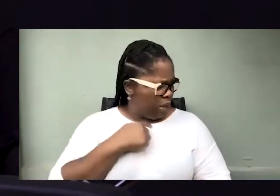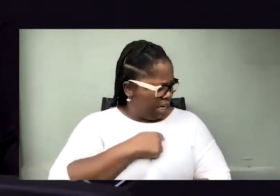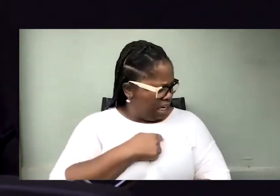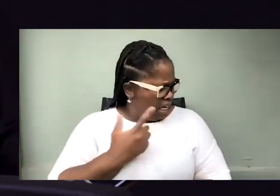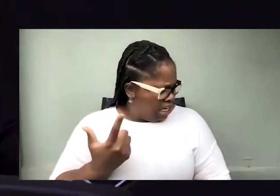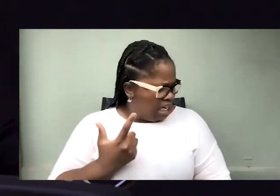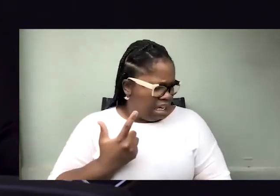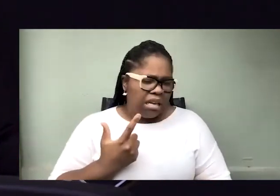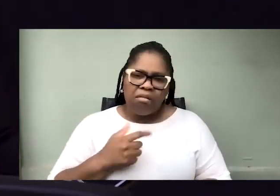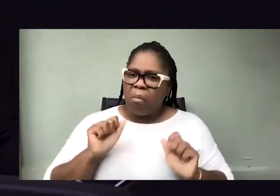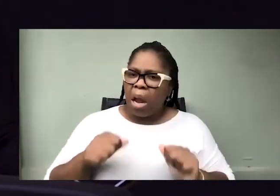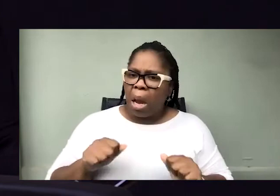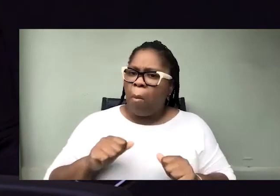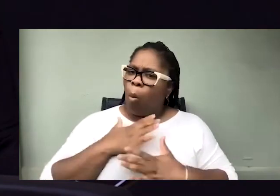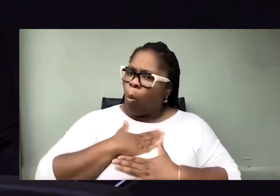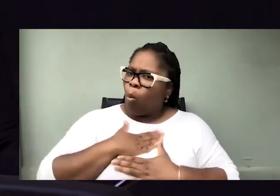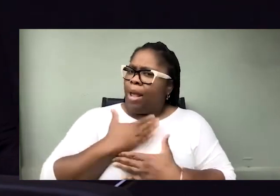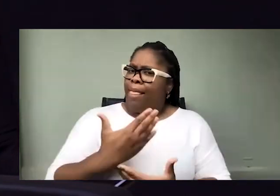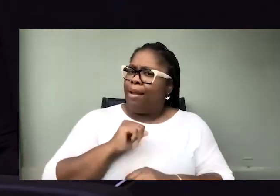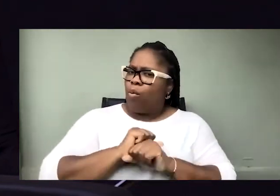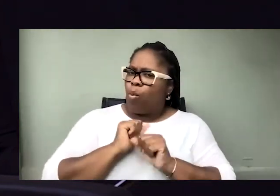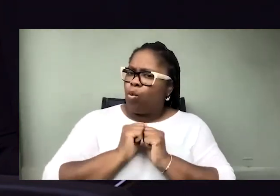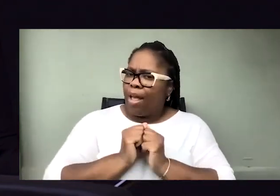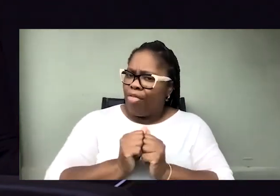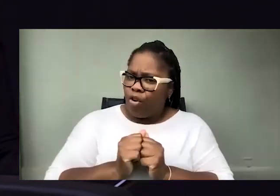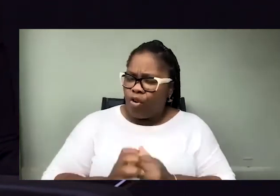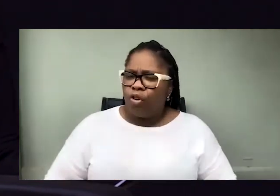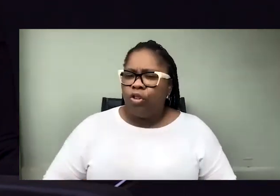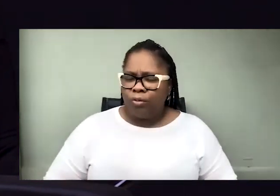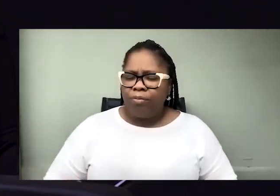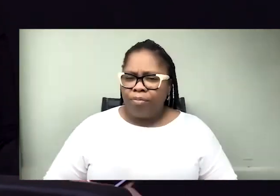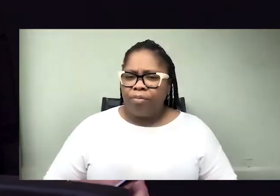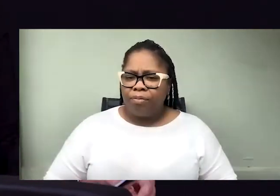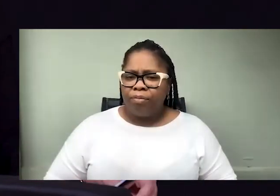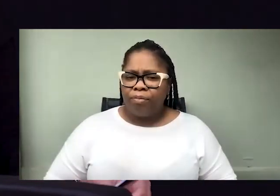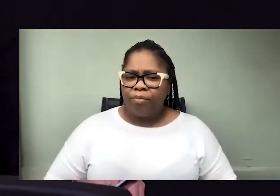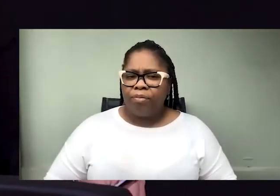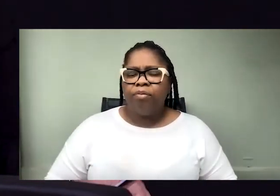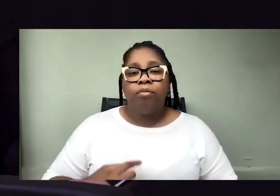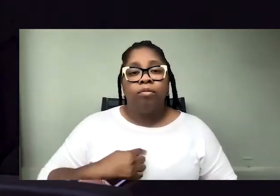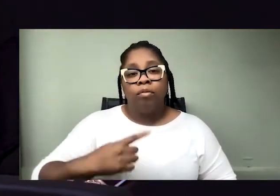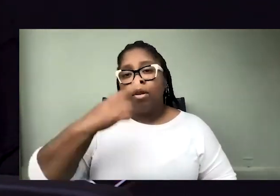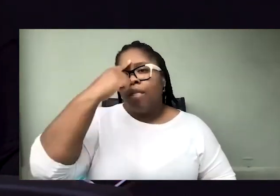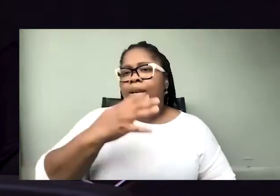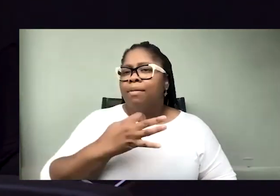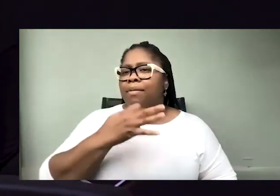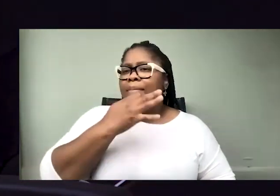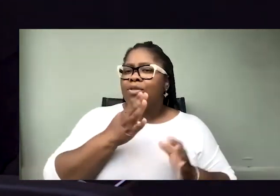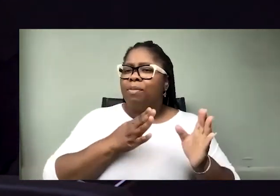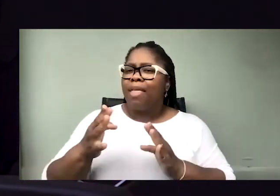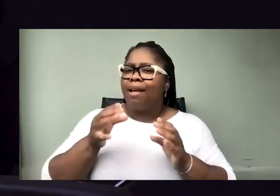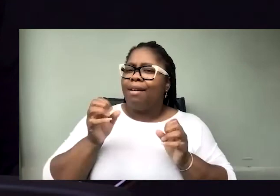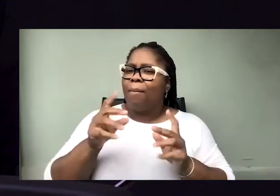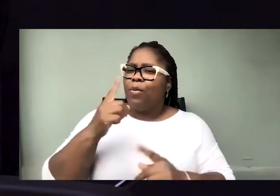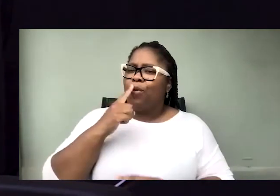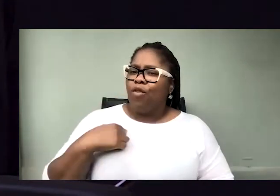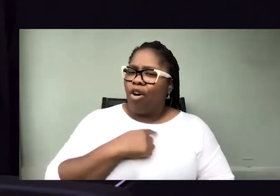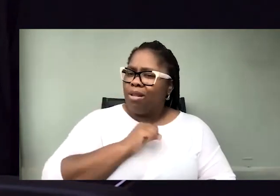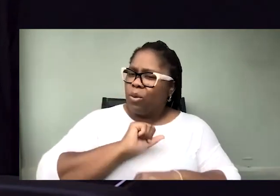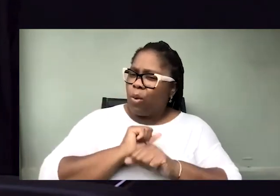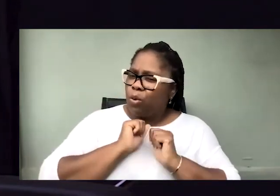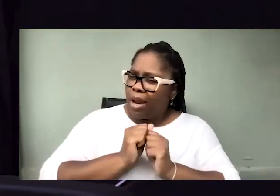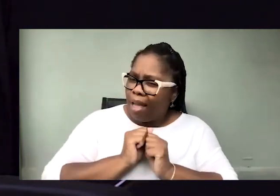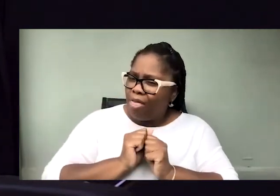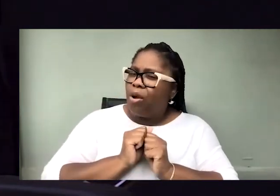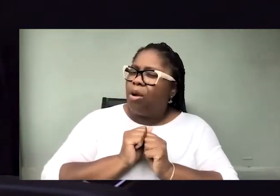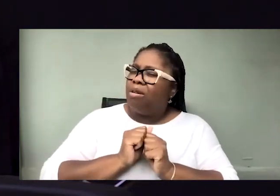and a willingness to work together. And so I think the master plan, it's an opportunity for us to work together, but I think